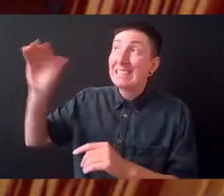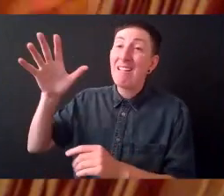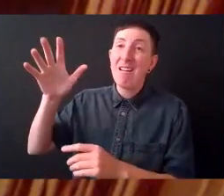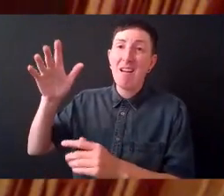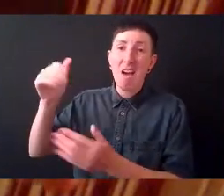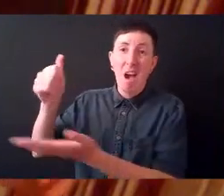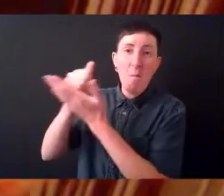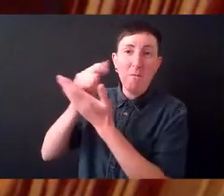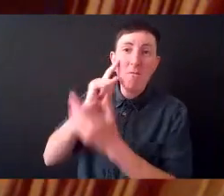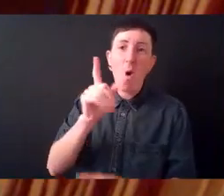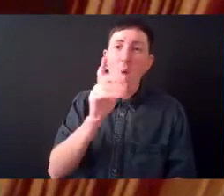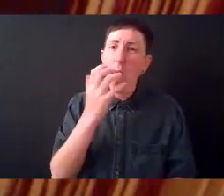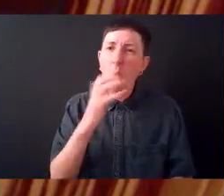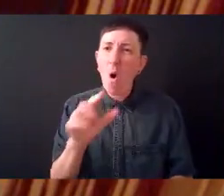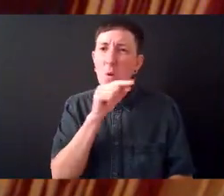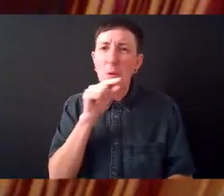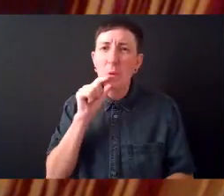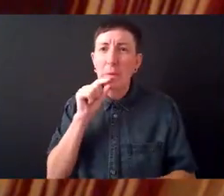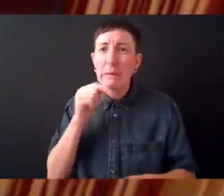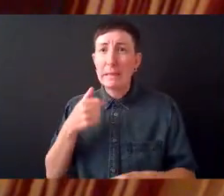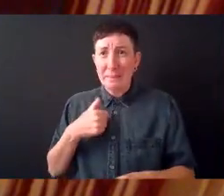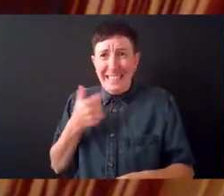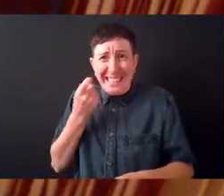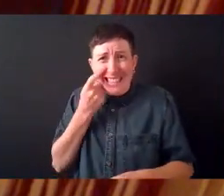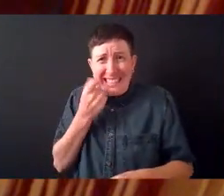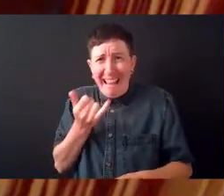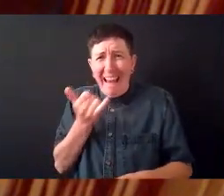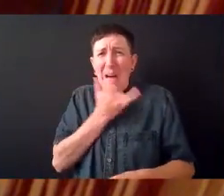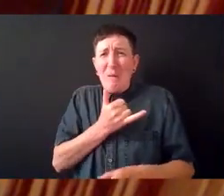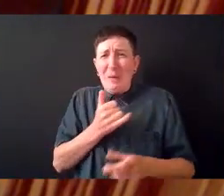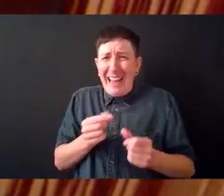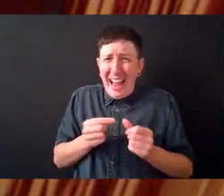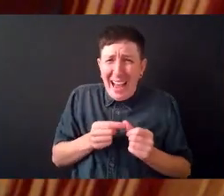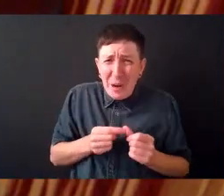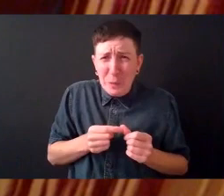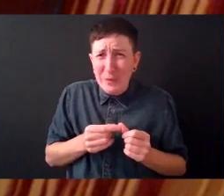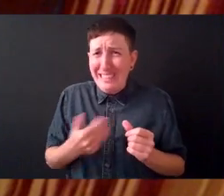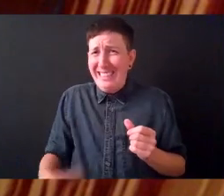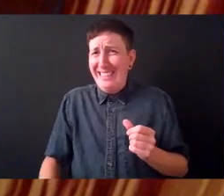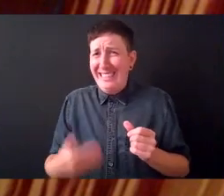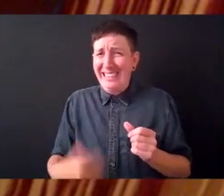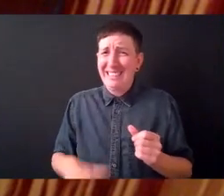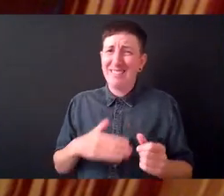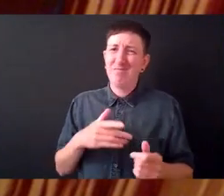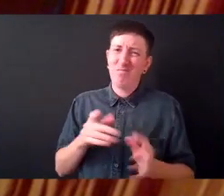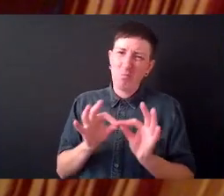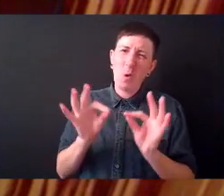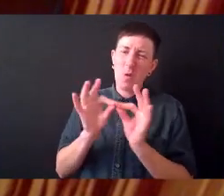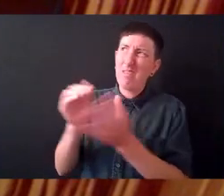So that is a rule. Do not do this unsupervised. We're going to add some little teeth in.